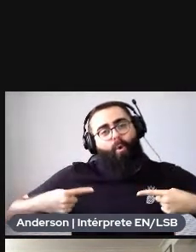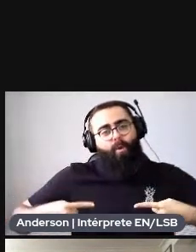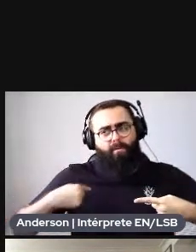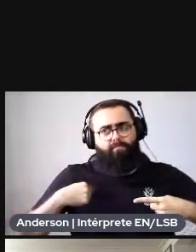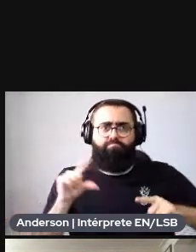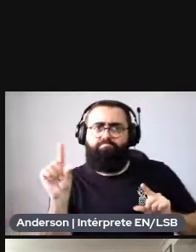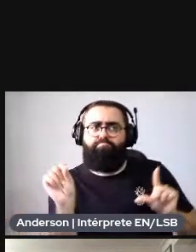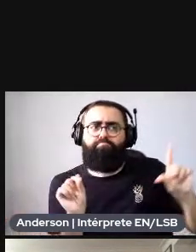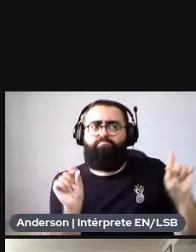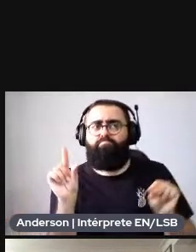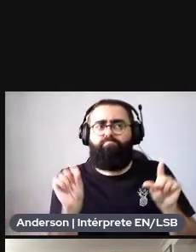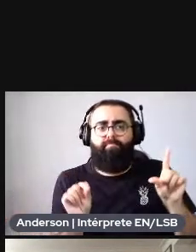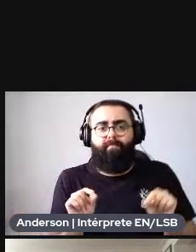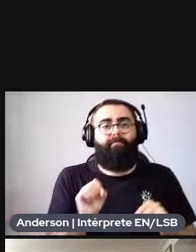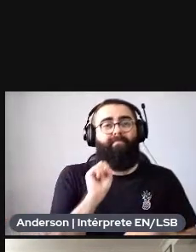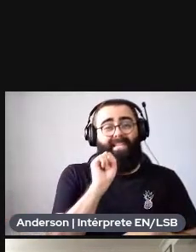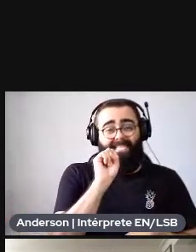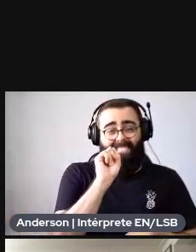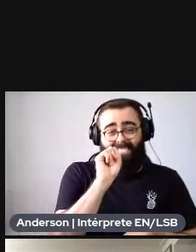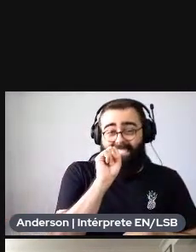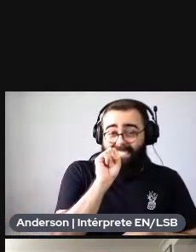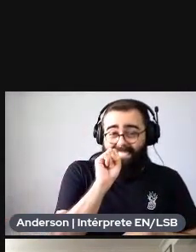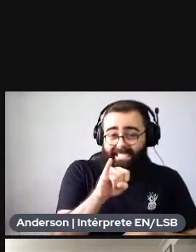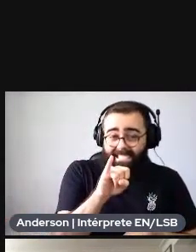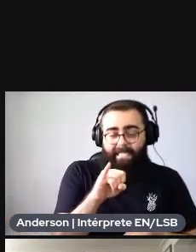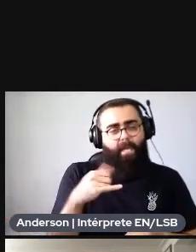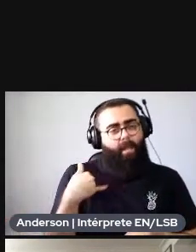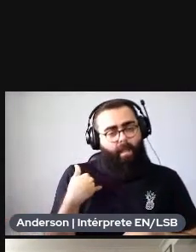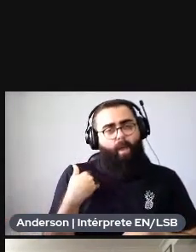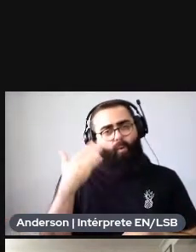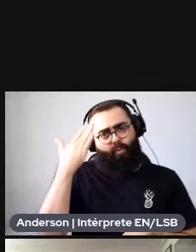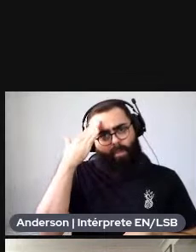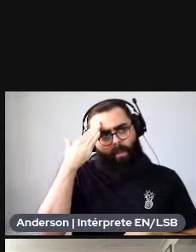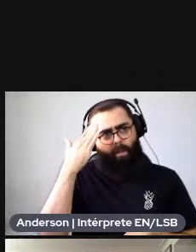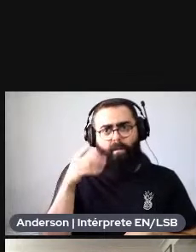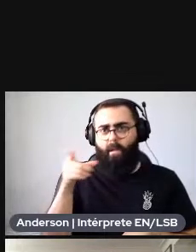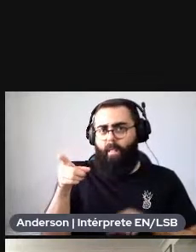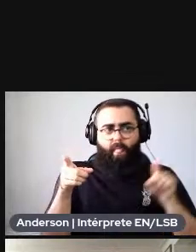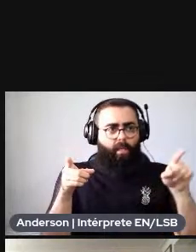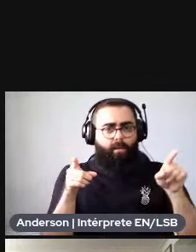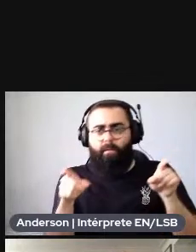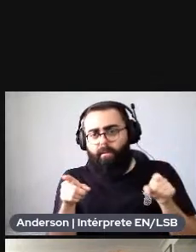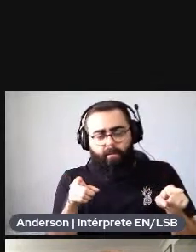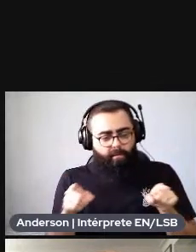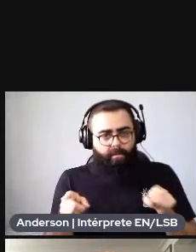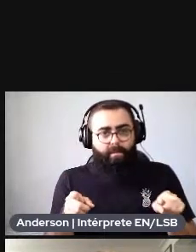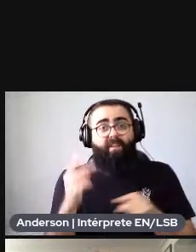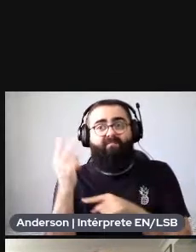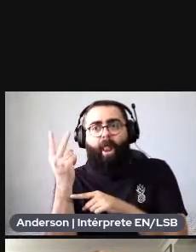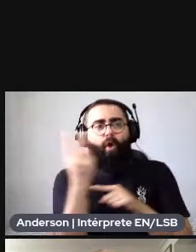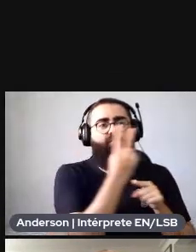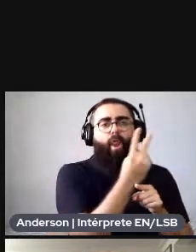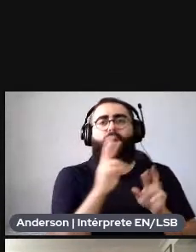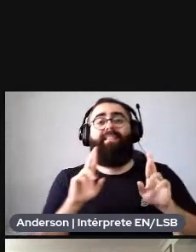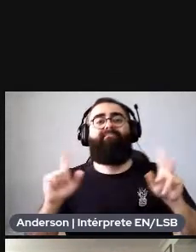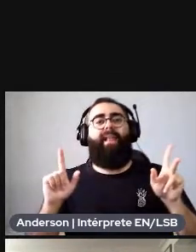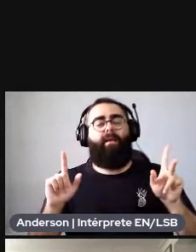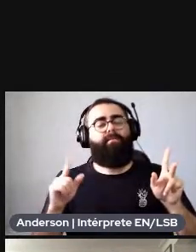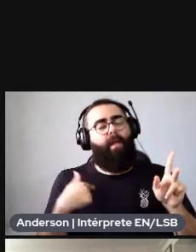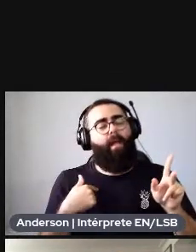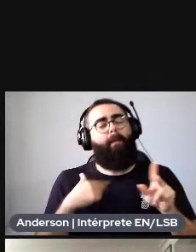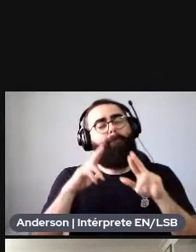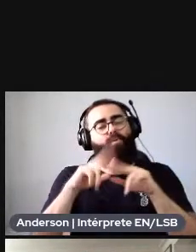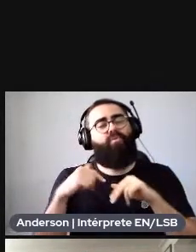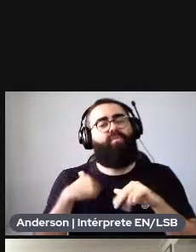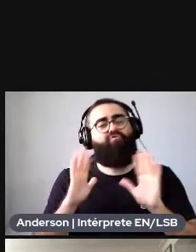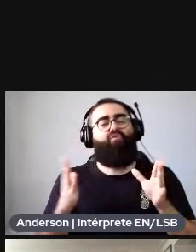fazem parte de uma rede de sistema de escolhas. Okay? E isto tem a ver com